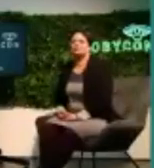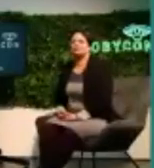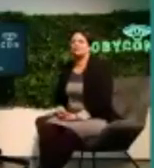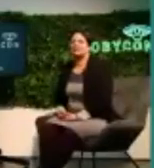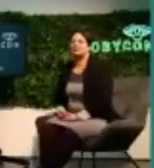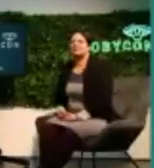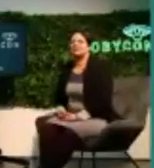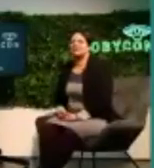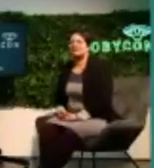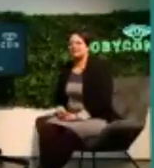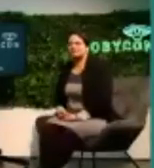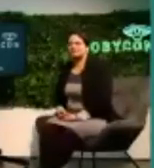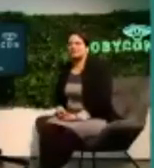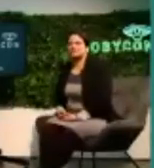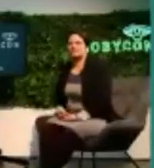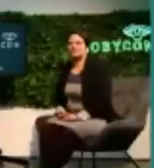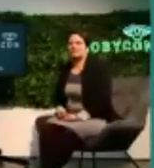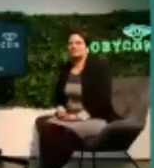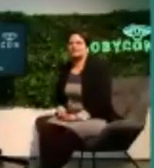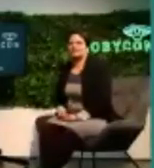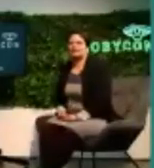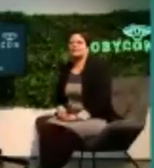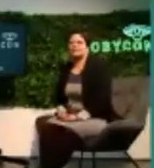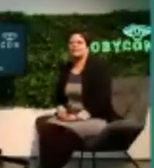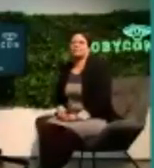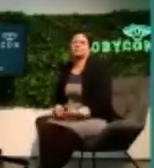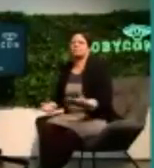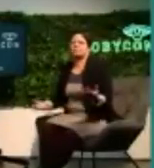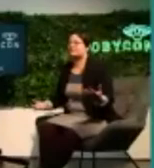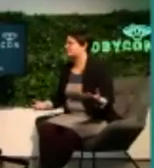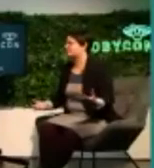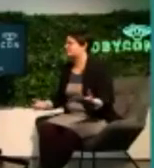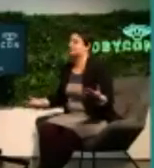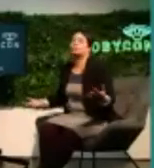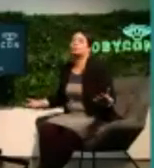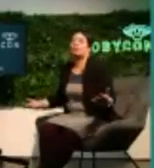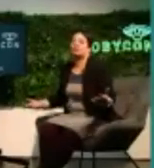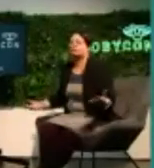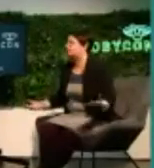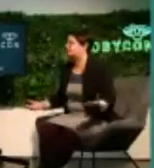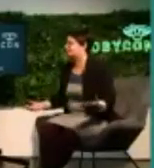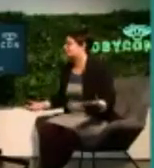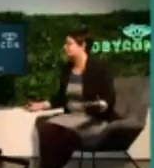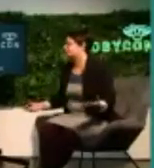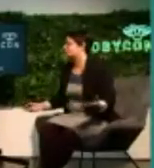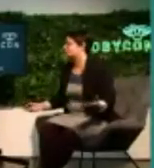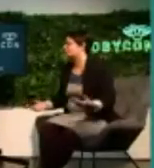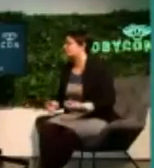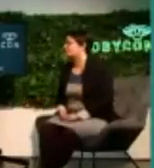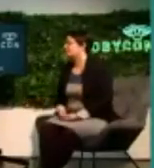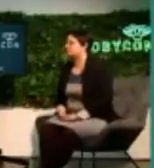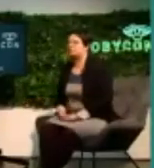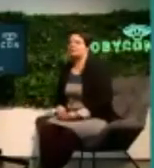2 to 3 lanes in each direction traveling. It's almost basically, we would call it a flow road here, almost a